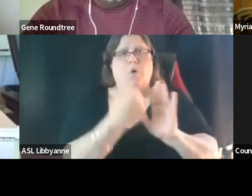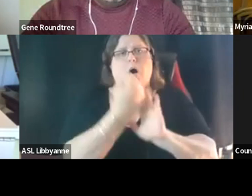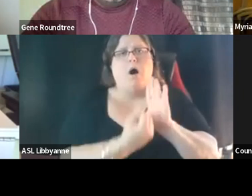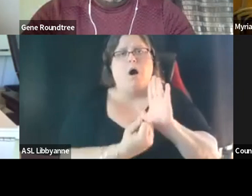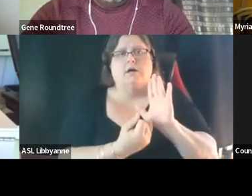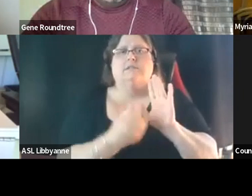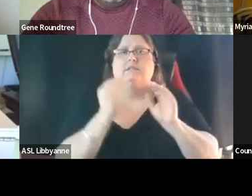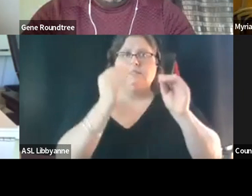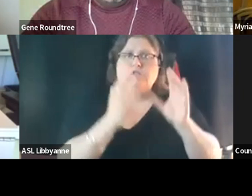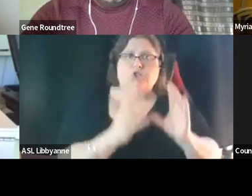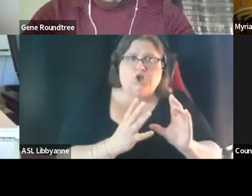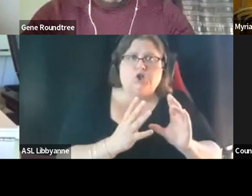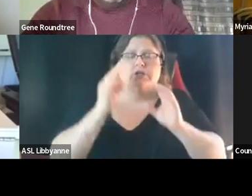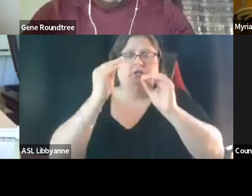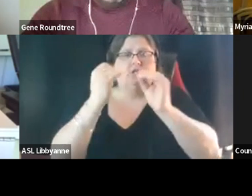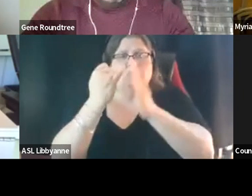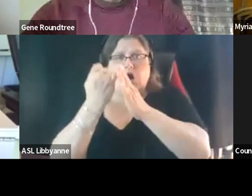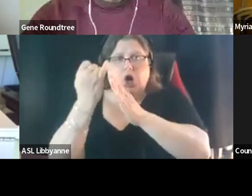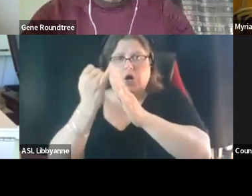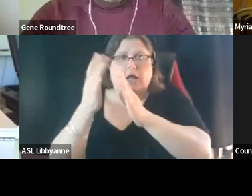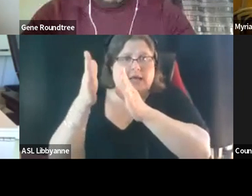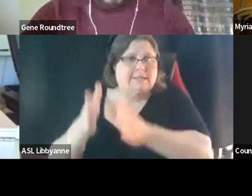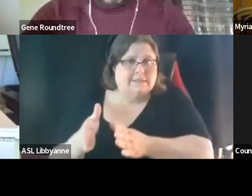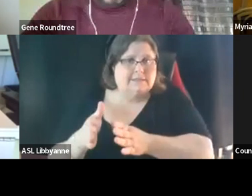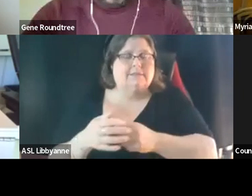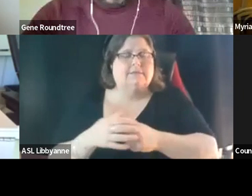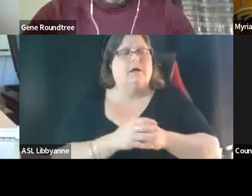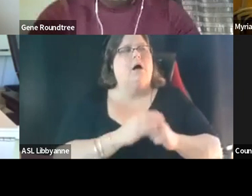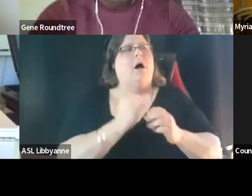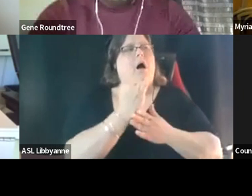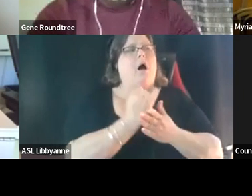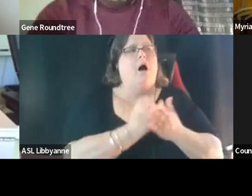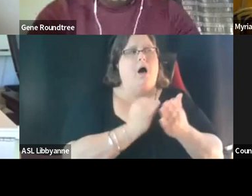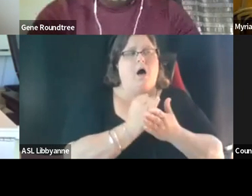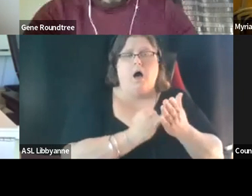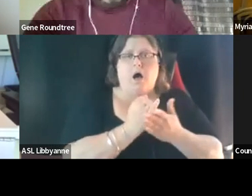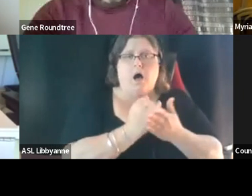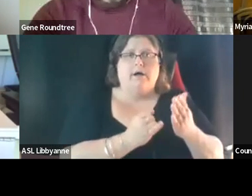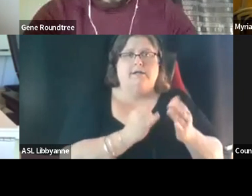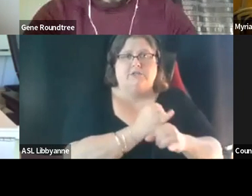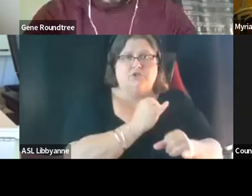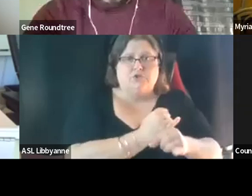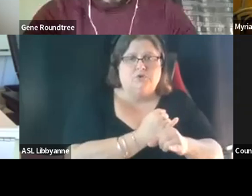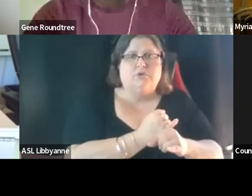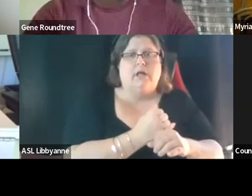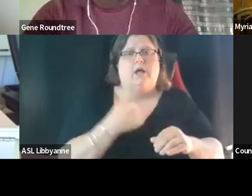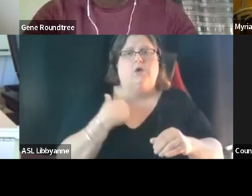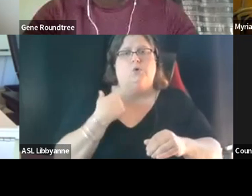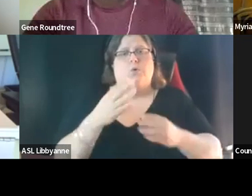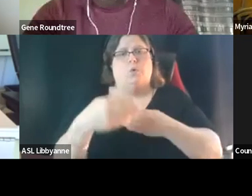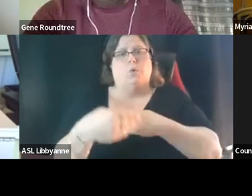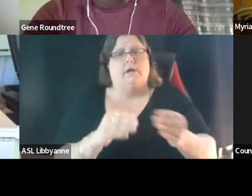teaching artists, arts institutions, and youth arts organizations play in the